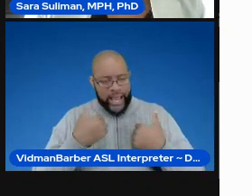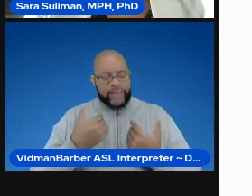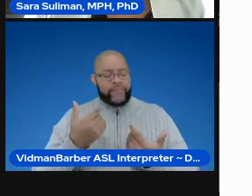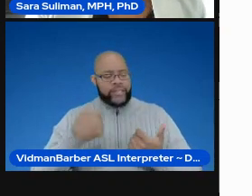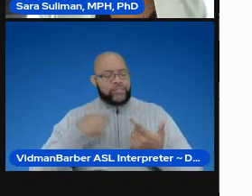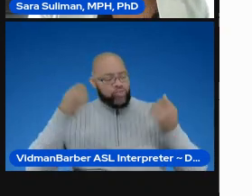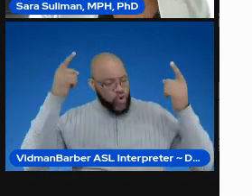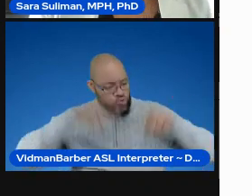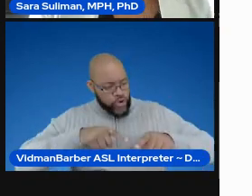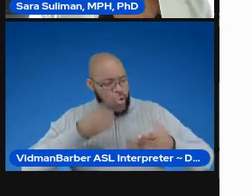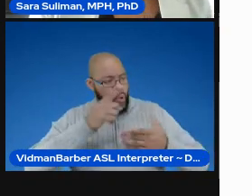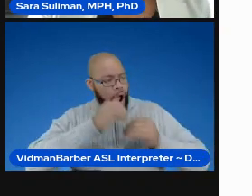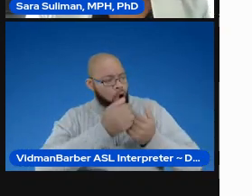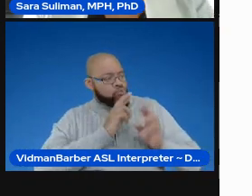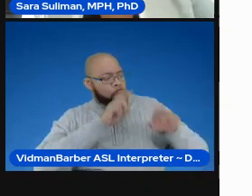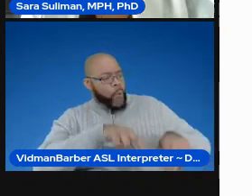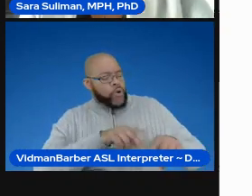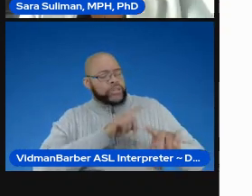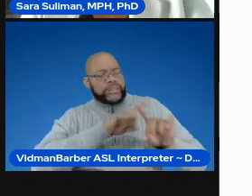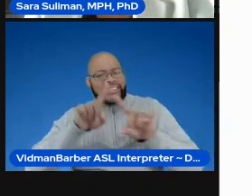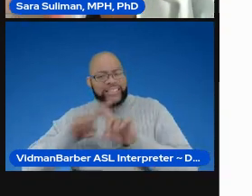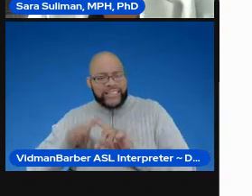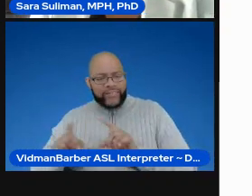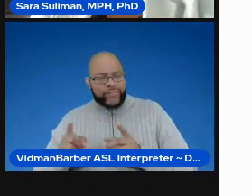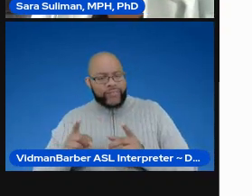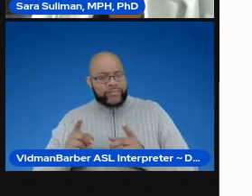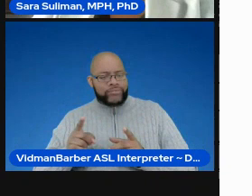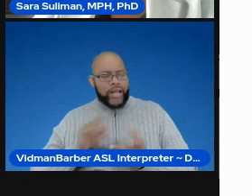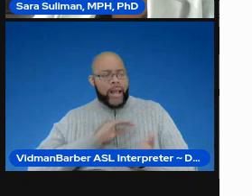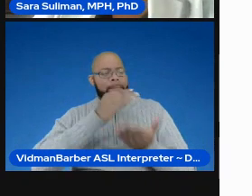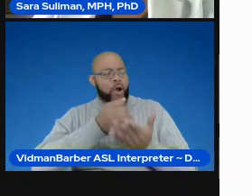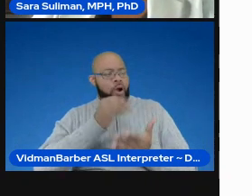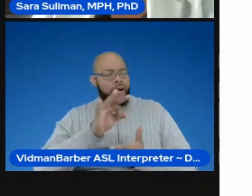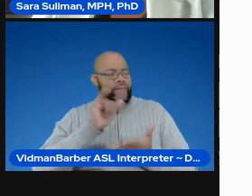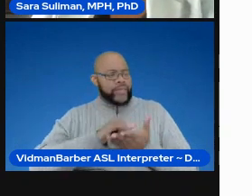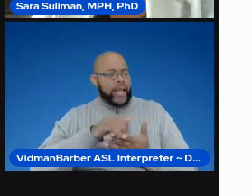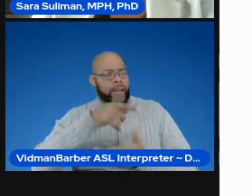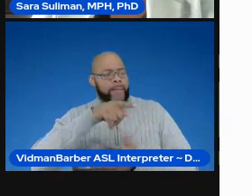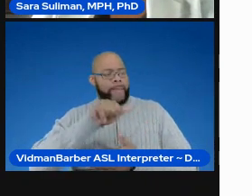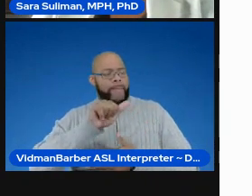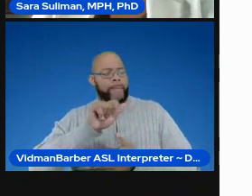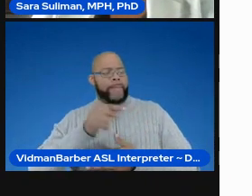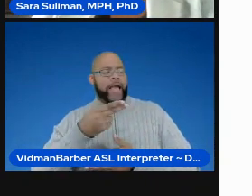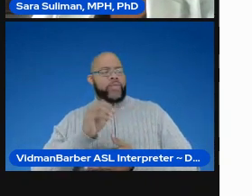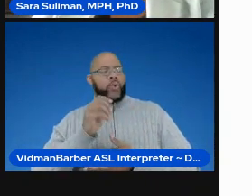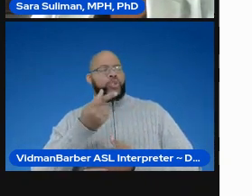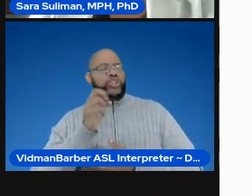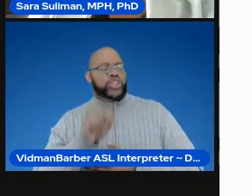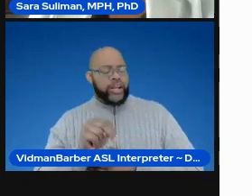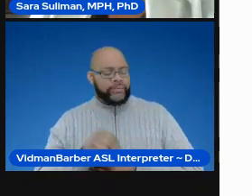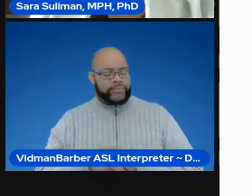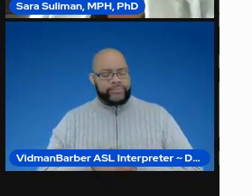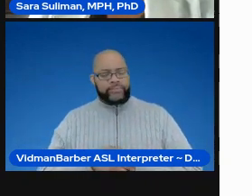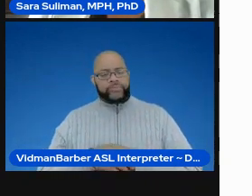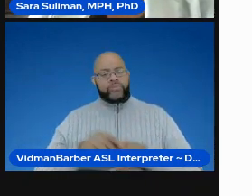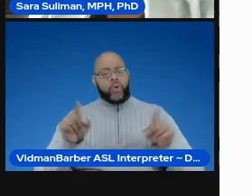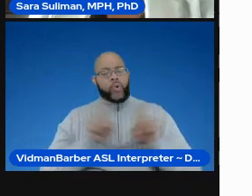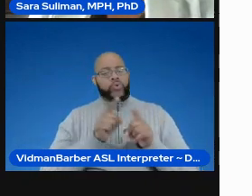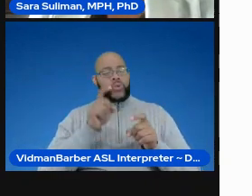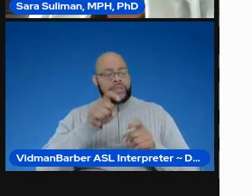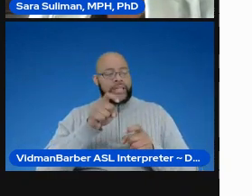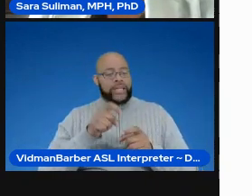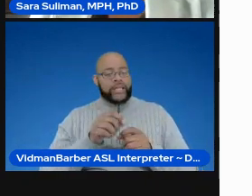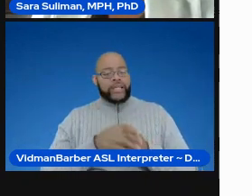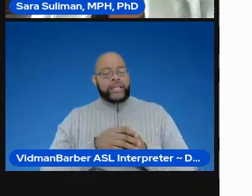for reporting different quantities of the pathogen. And then you also need synthetic standards, so